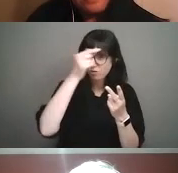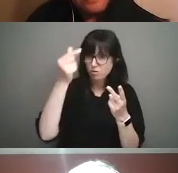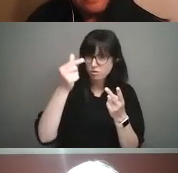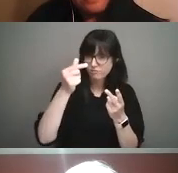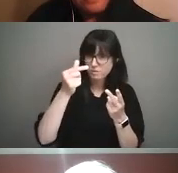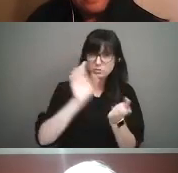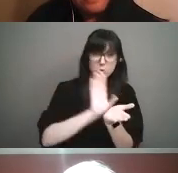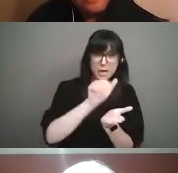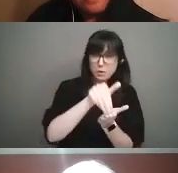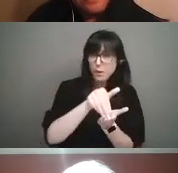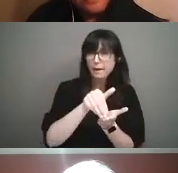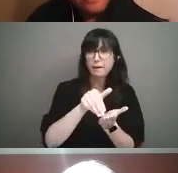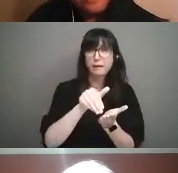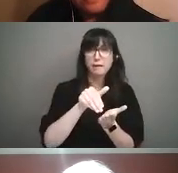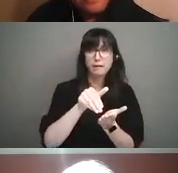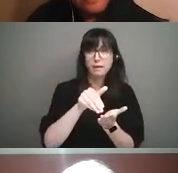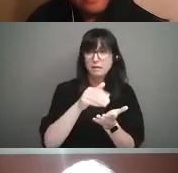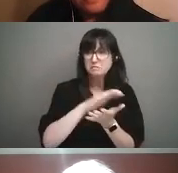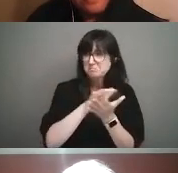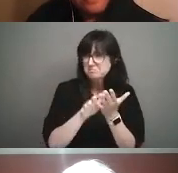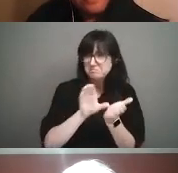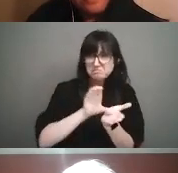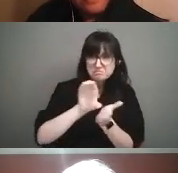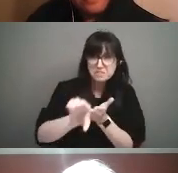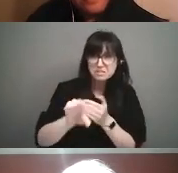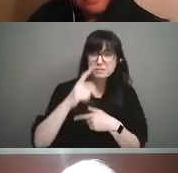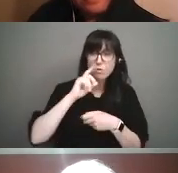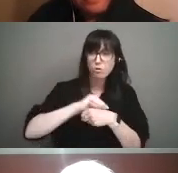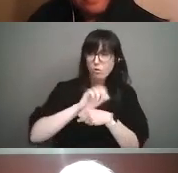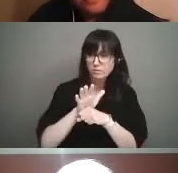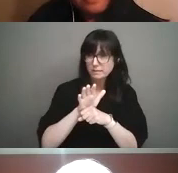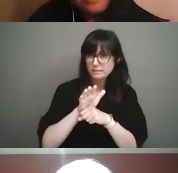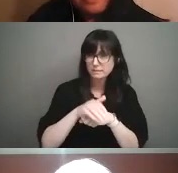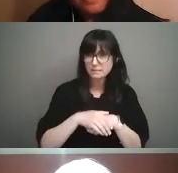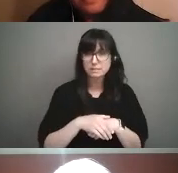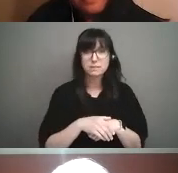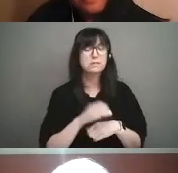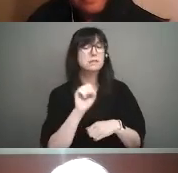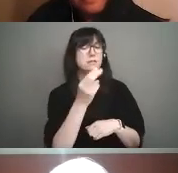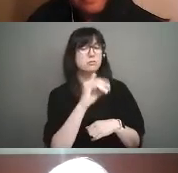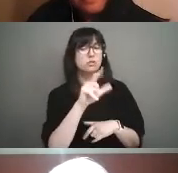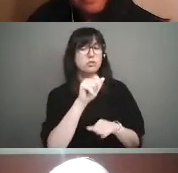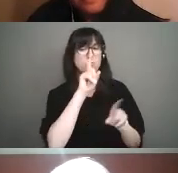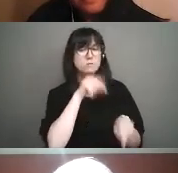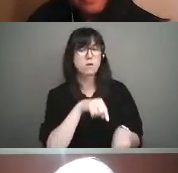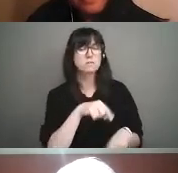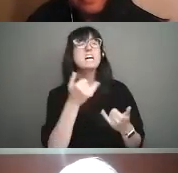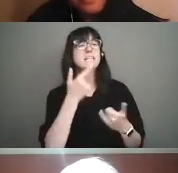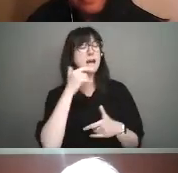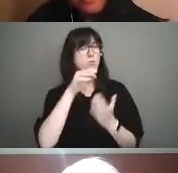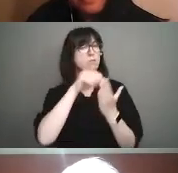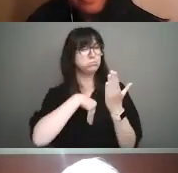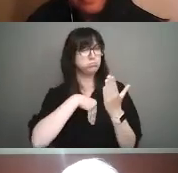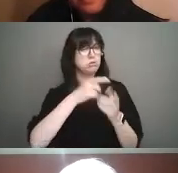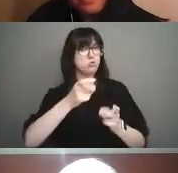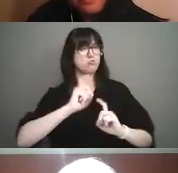United Way in COVID-19? We're actually looking into a grant application